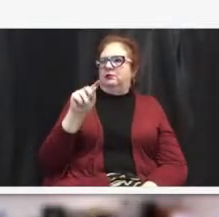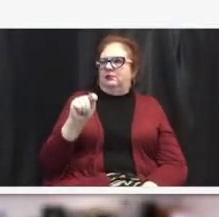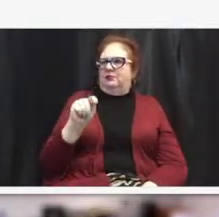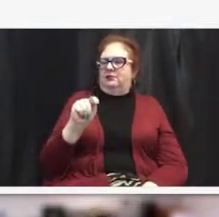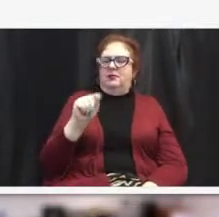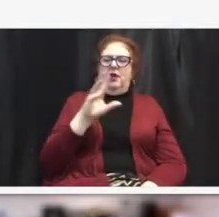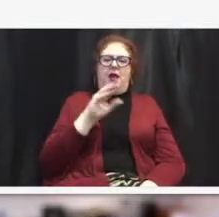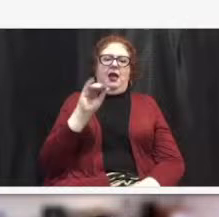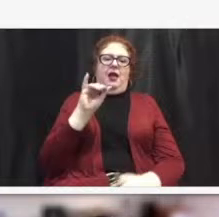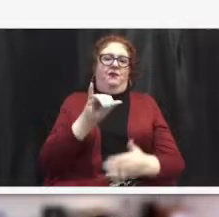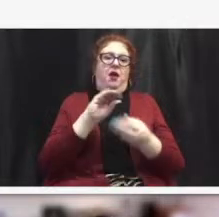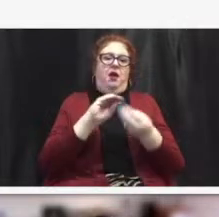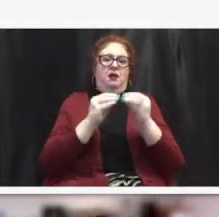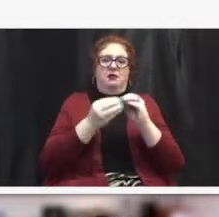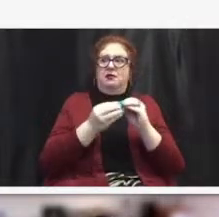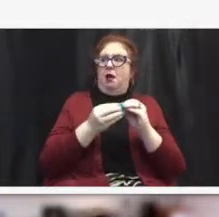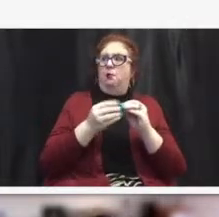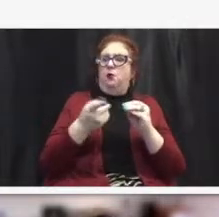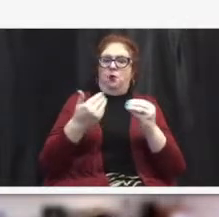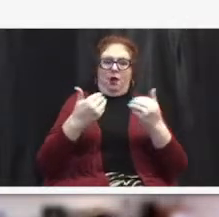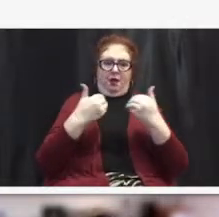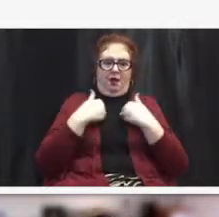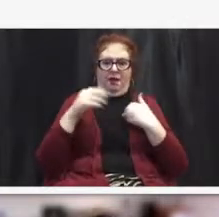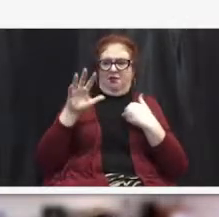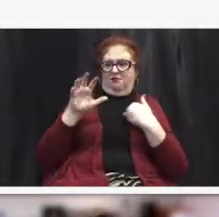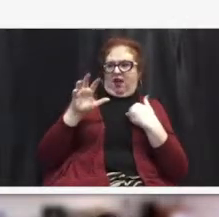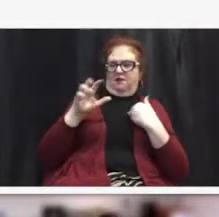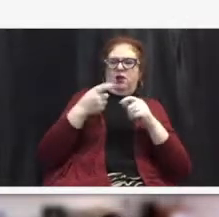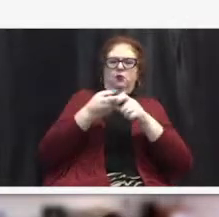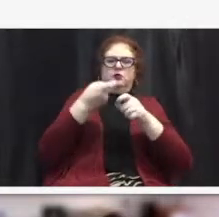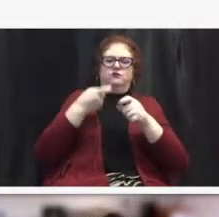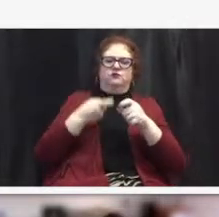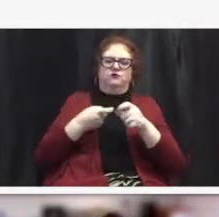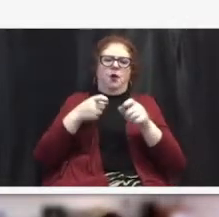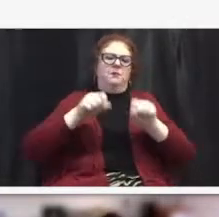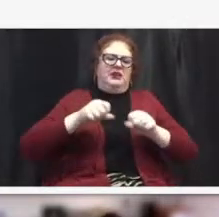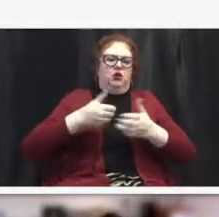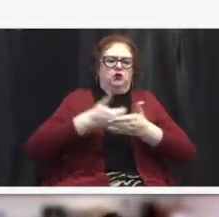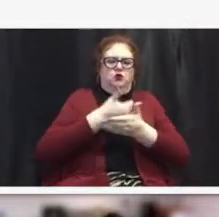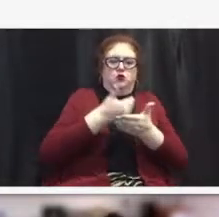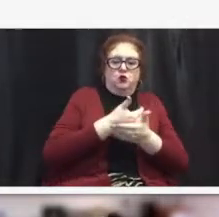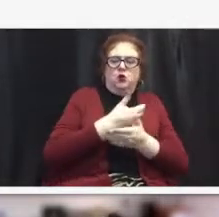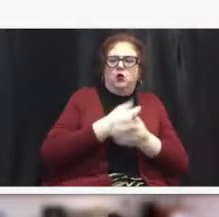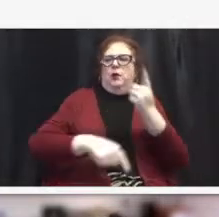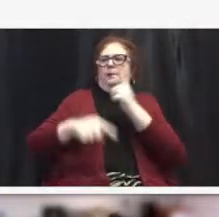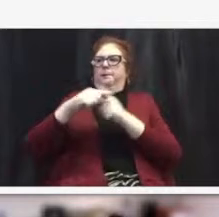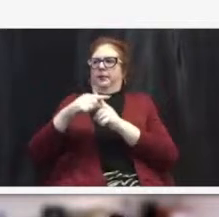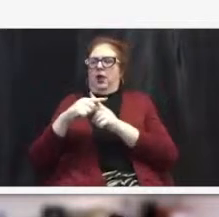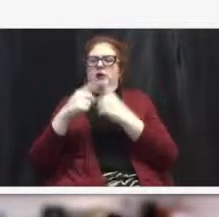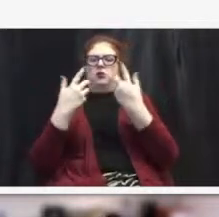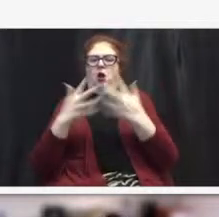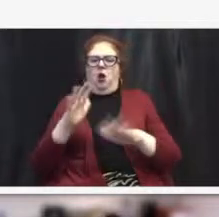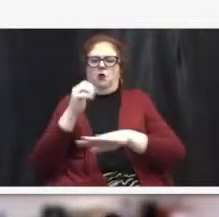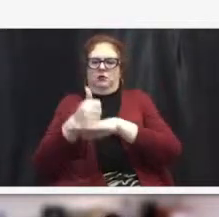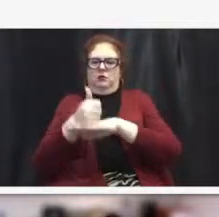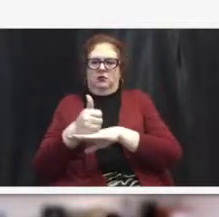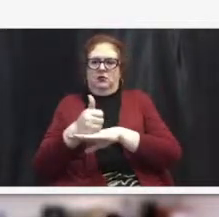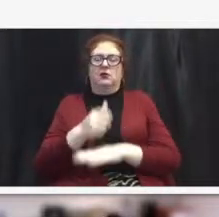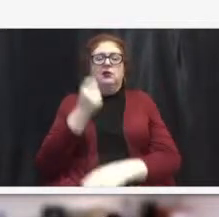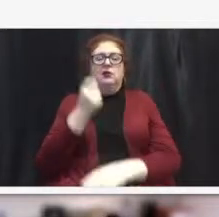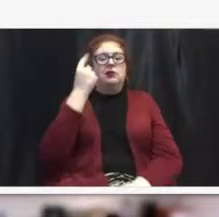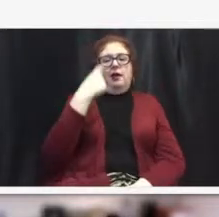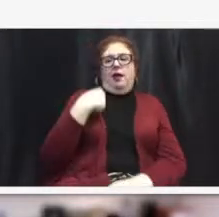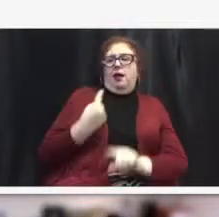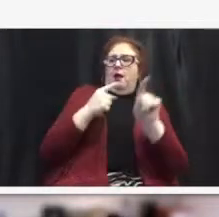new ones plus the enforcement that we already had. I was in Perryville for the eclipse this weekend,